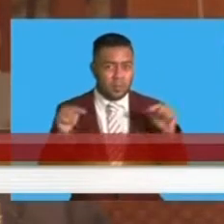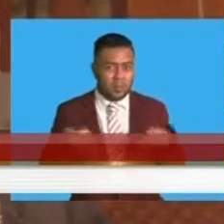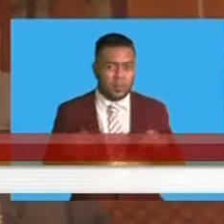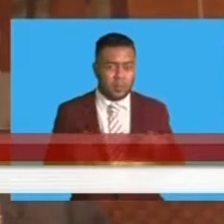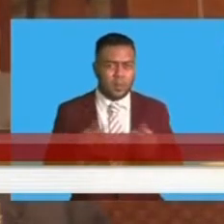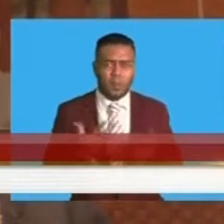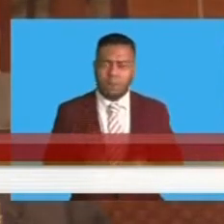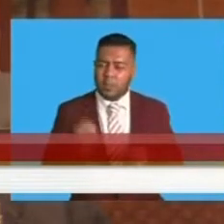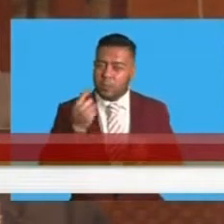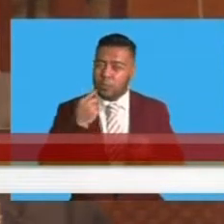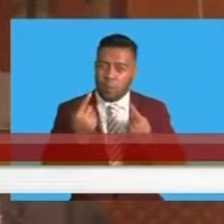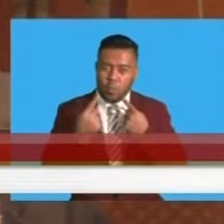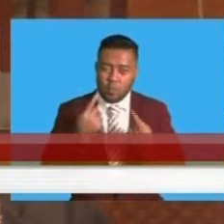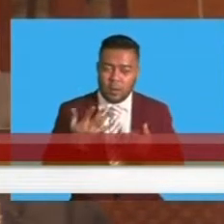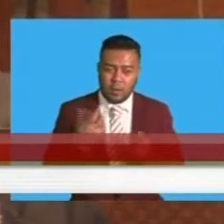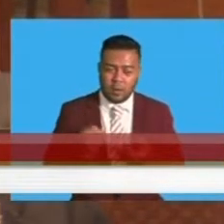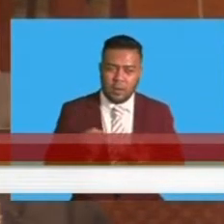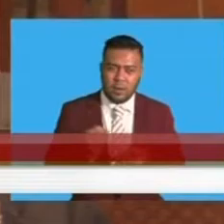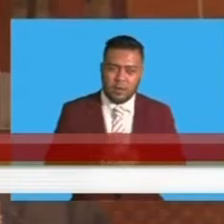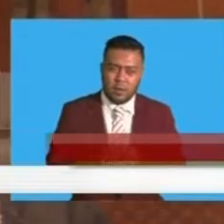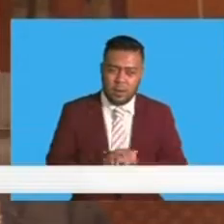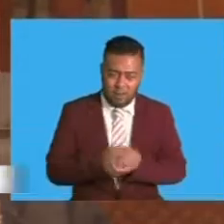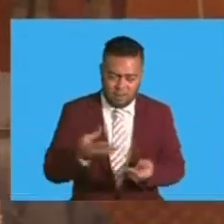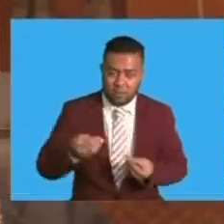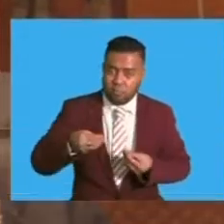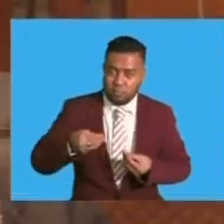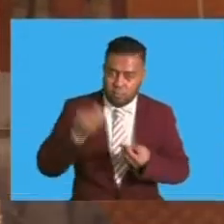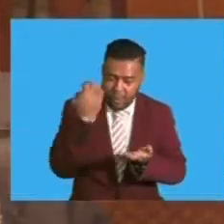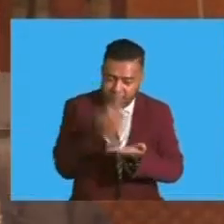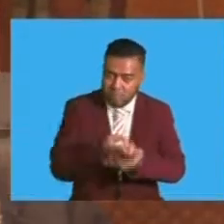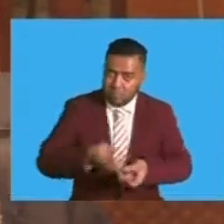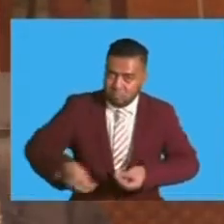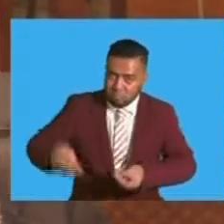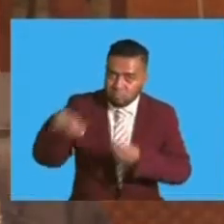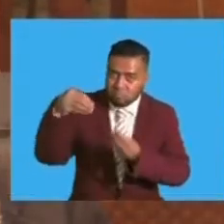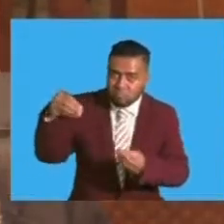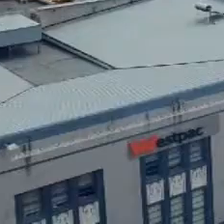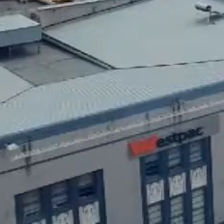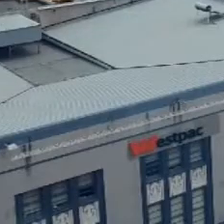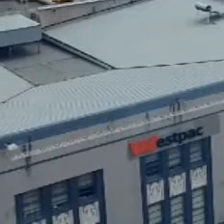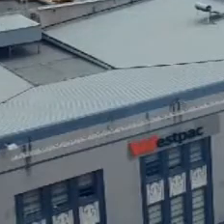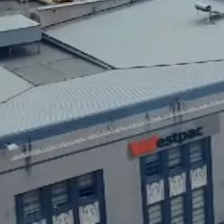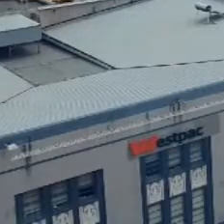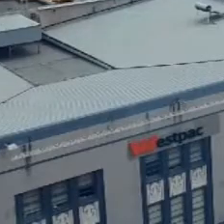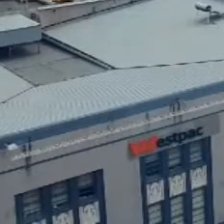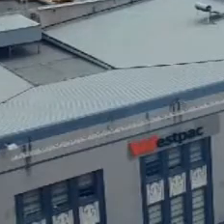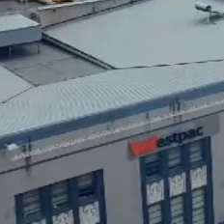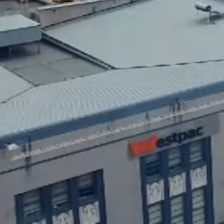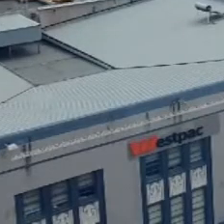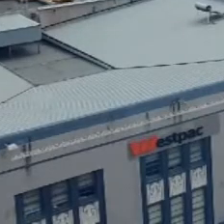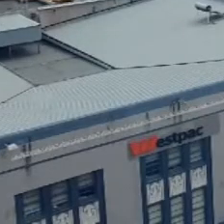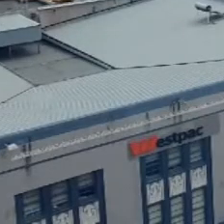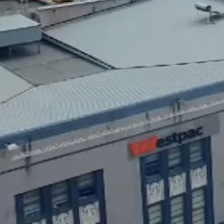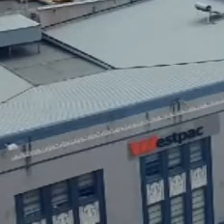been told, and I've been shown some evidence, that there is selective